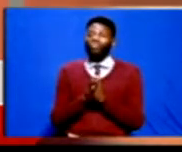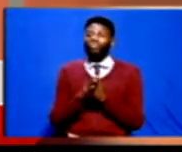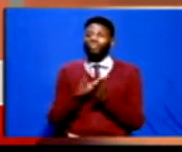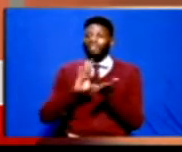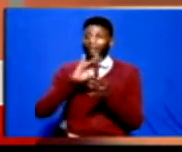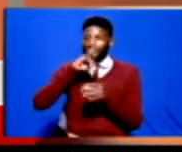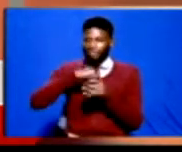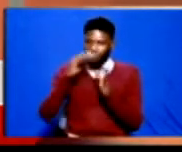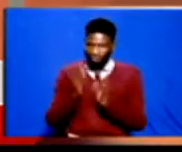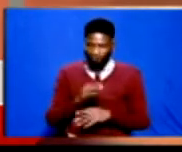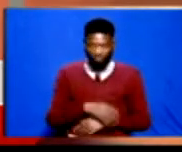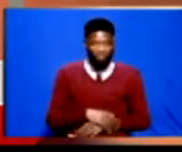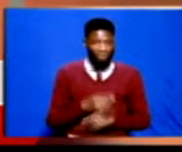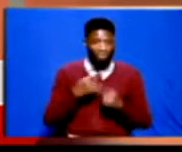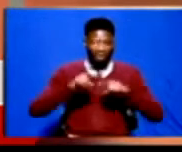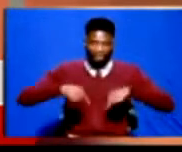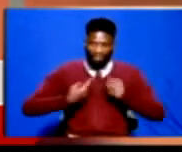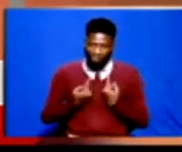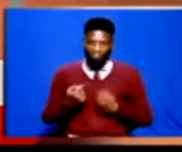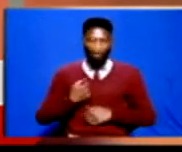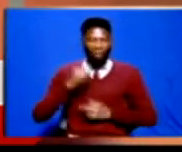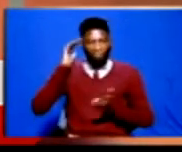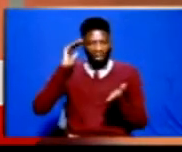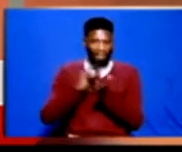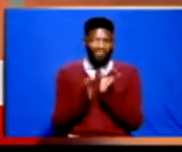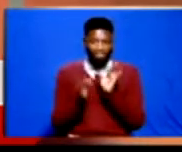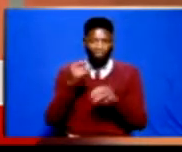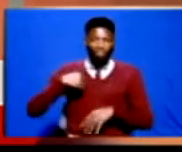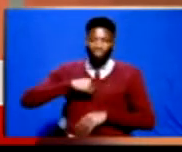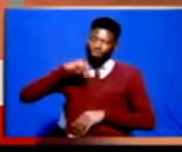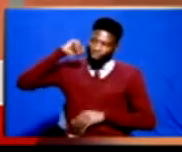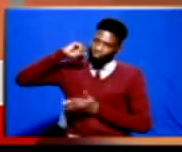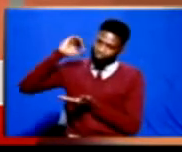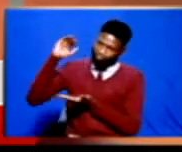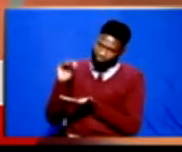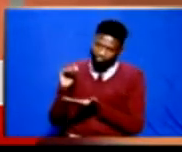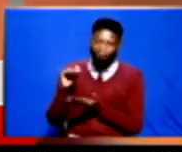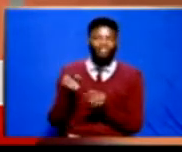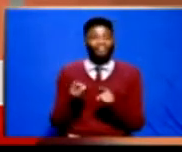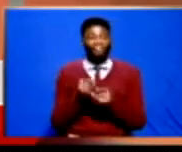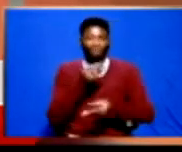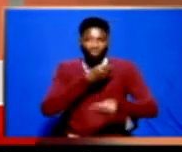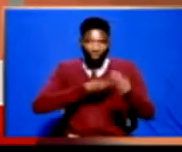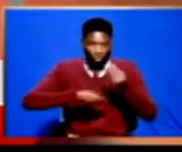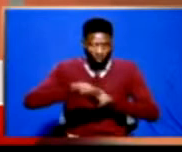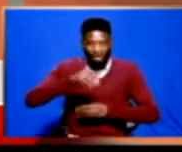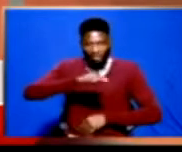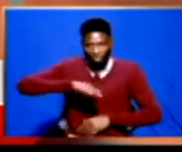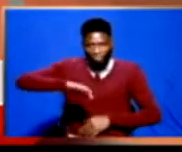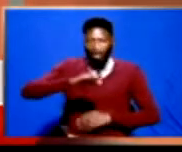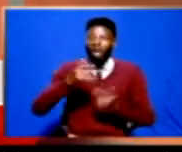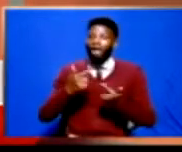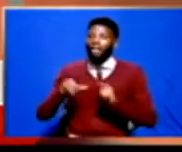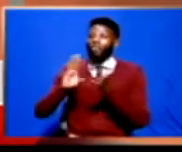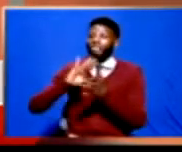me, I believe if we are able to keep politics at the minimum, if the economic environment is such that that allows investors to